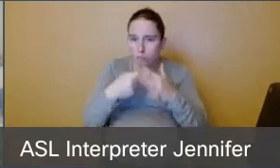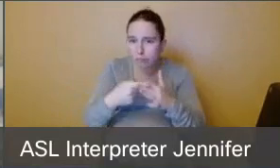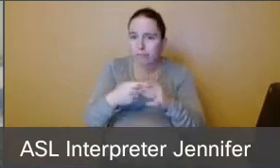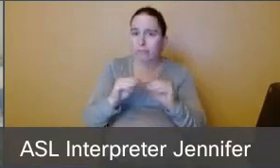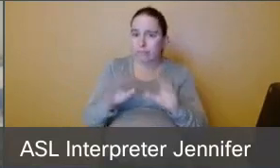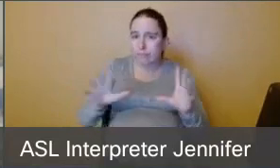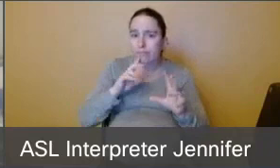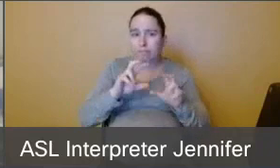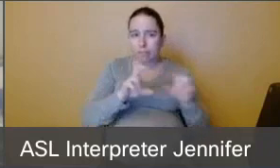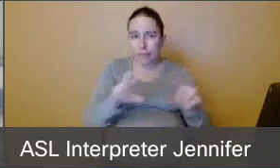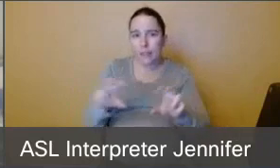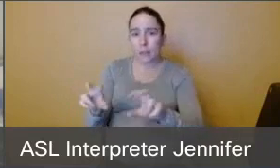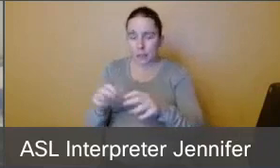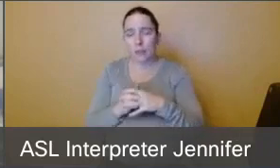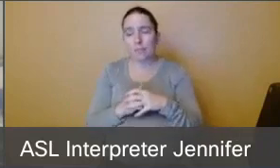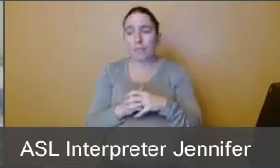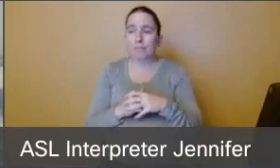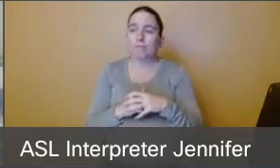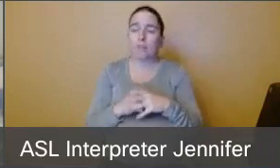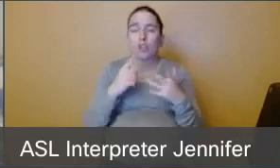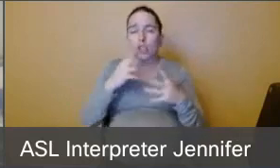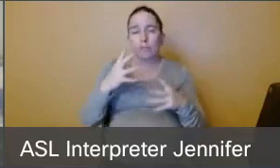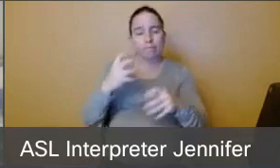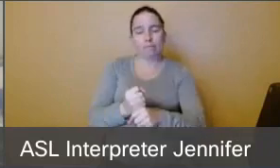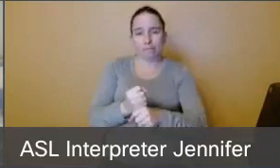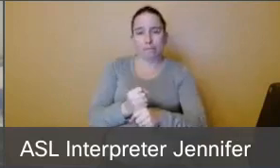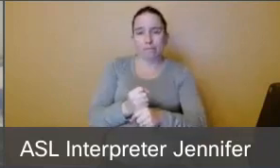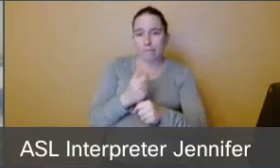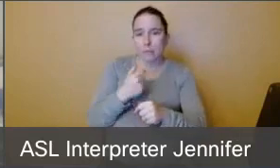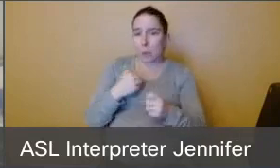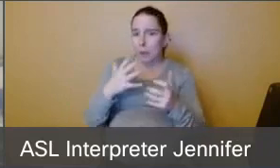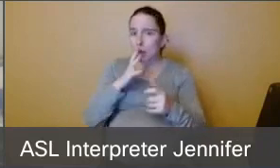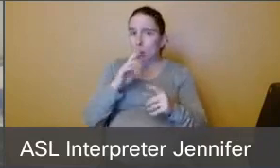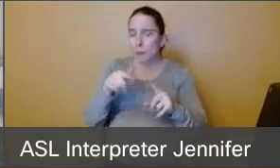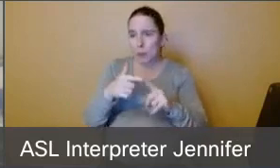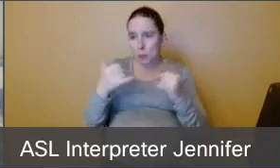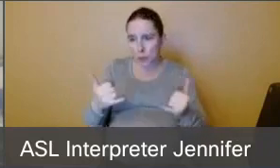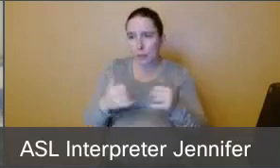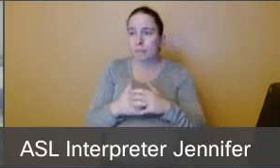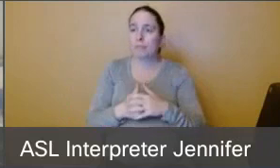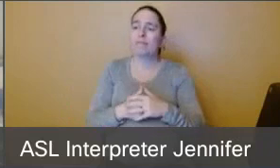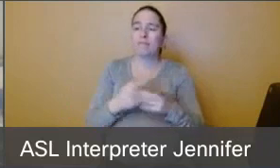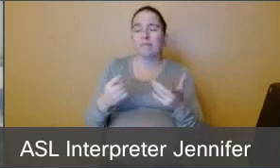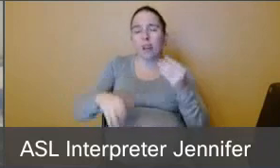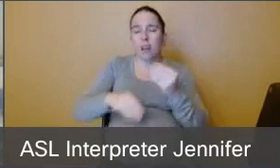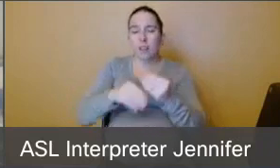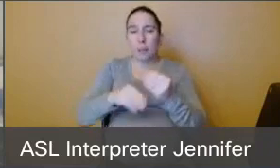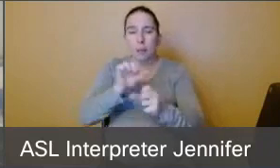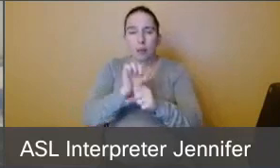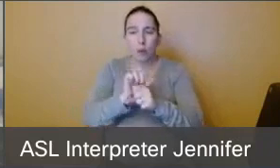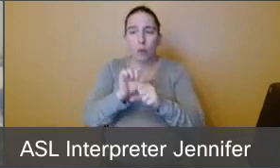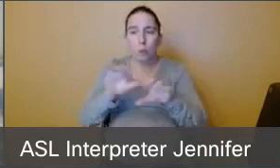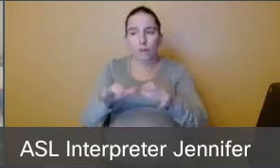these investments. And so just to recap, and this is really what we want to talk about today, are the supplemental workforce payments